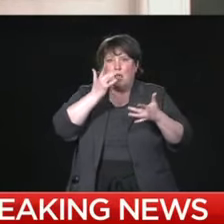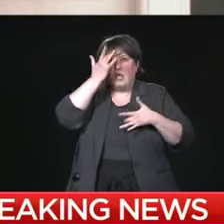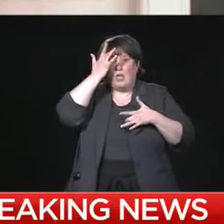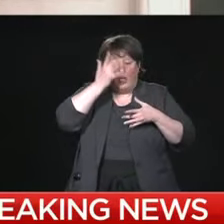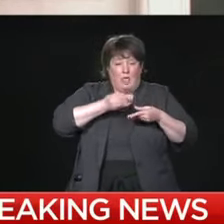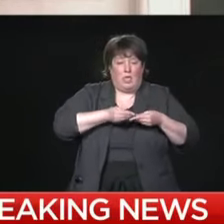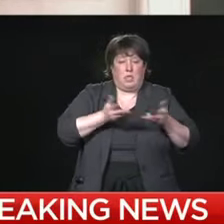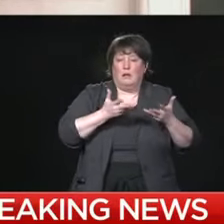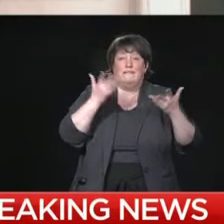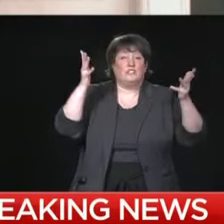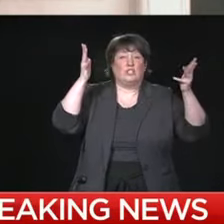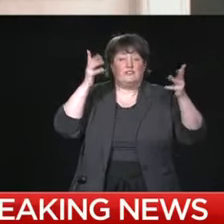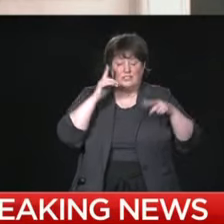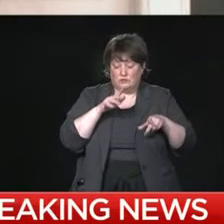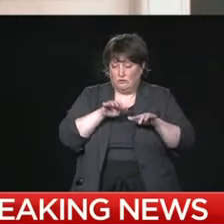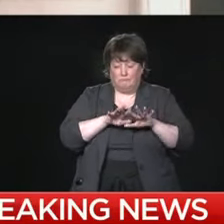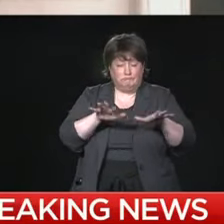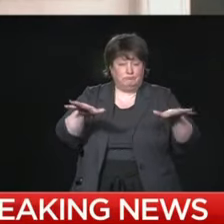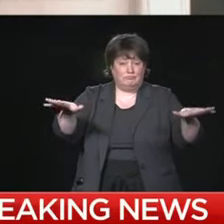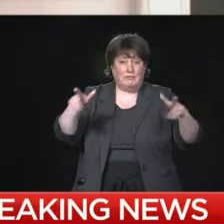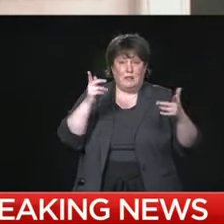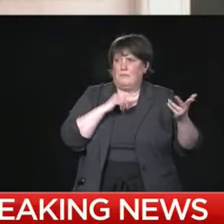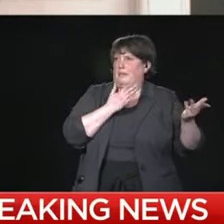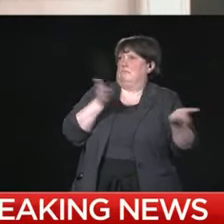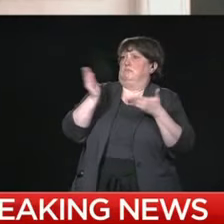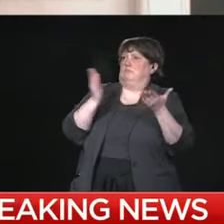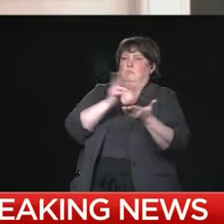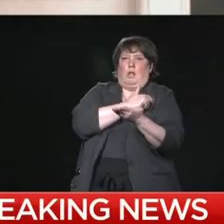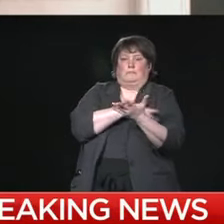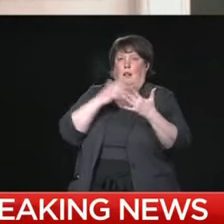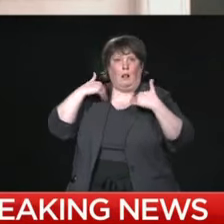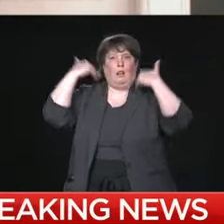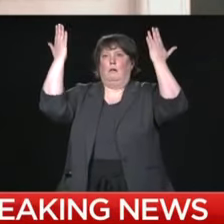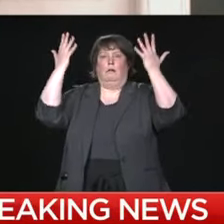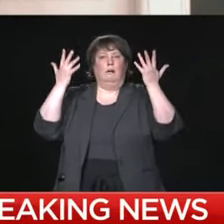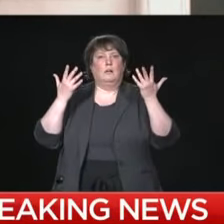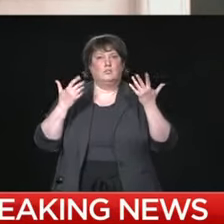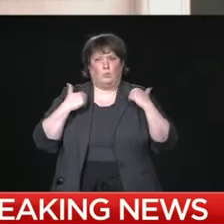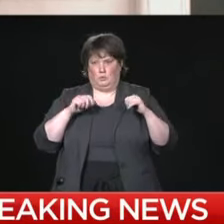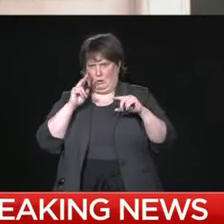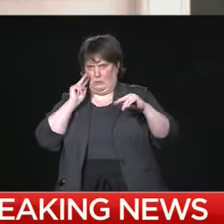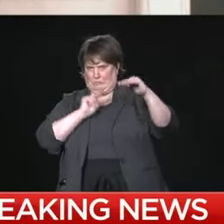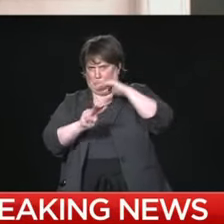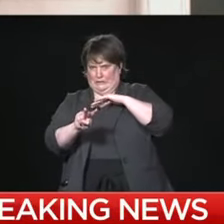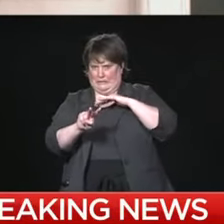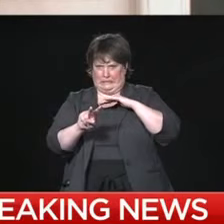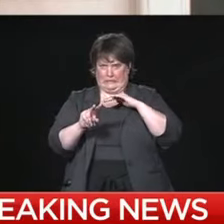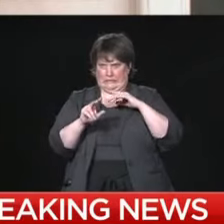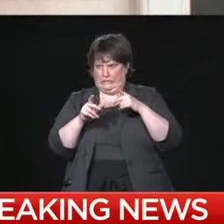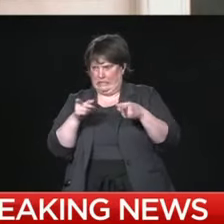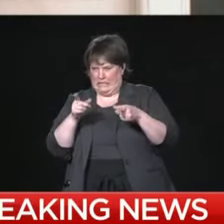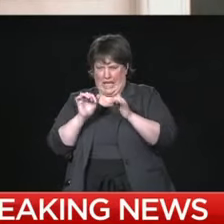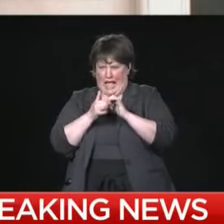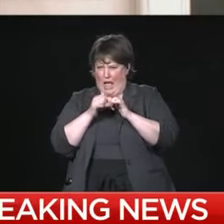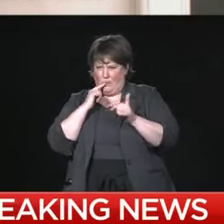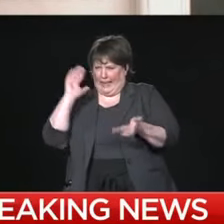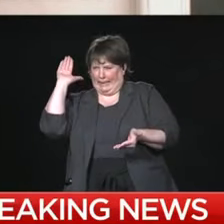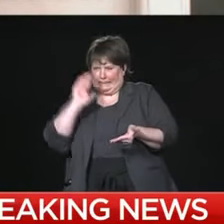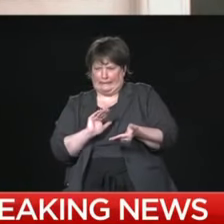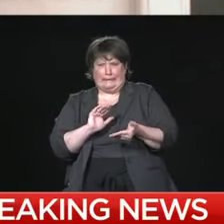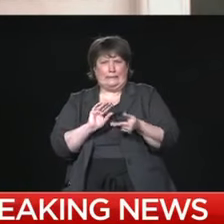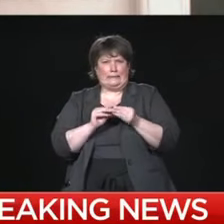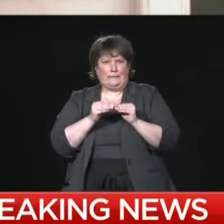our healthcare system. We are looking at a range of models that could lead to different outcomes. We're, of course,